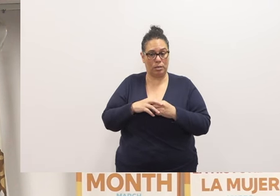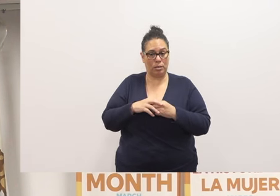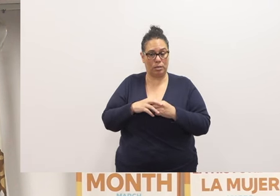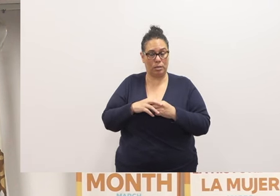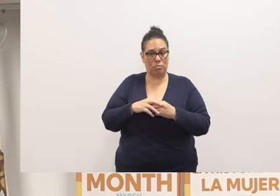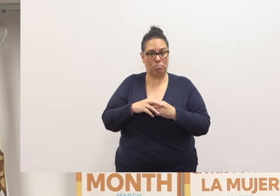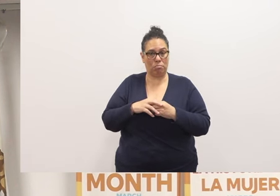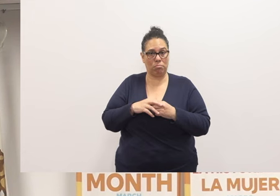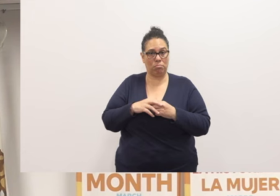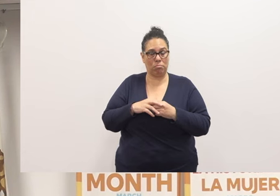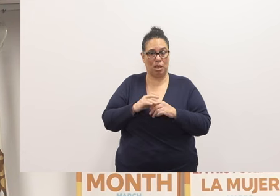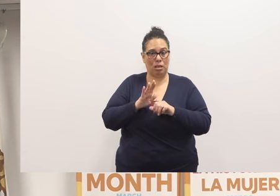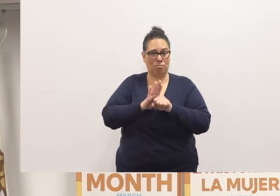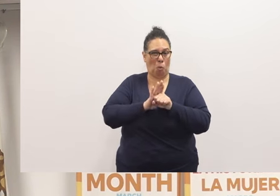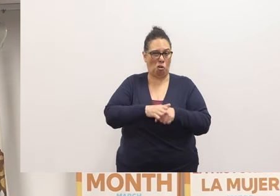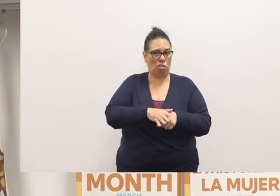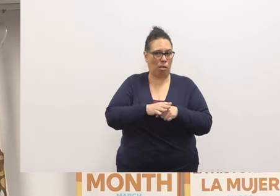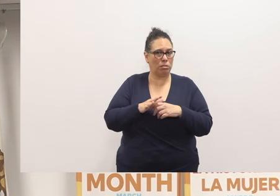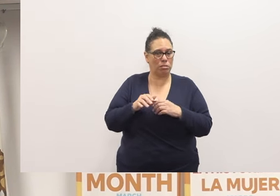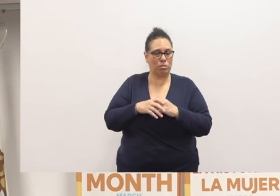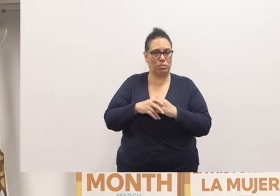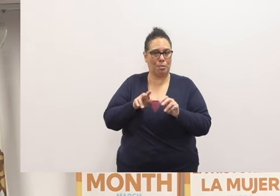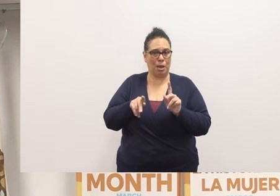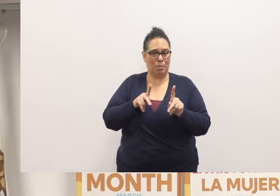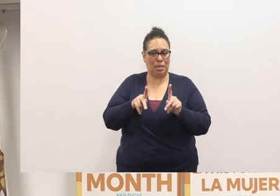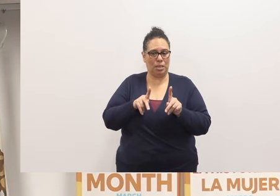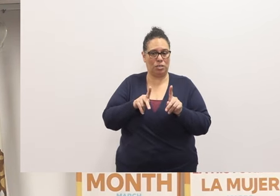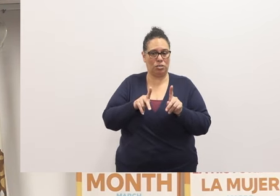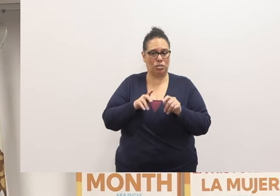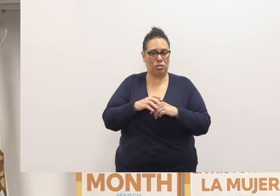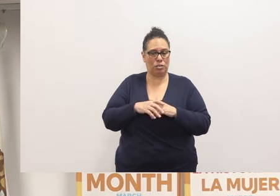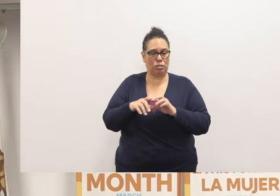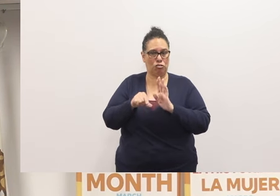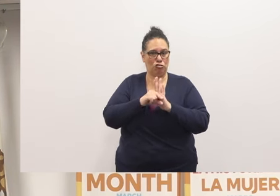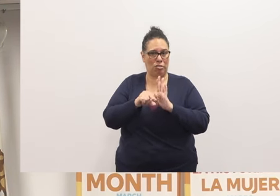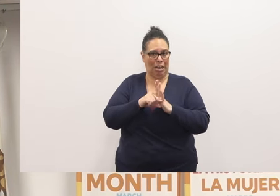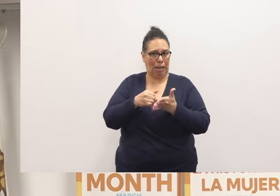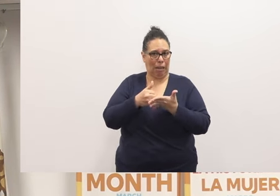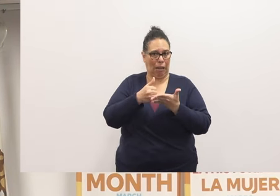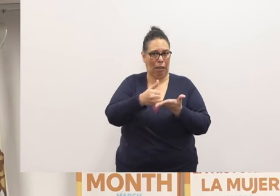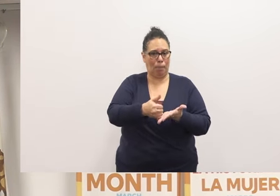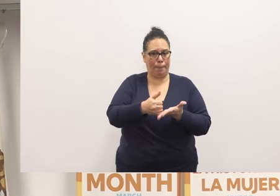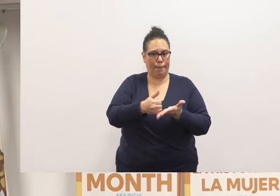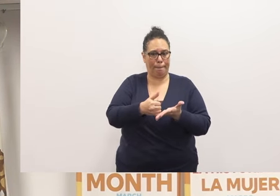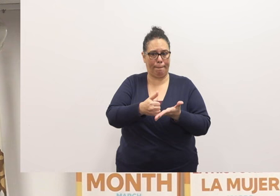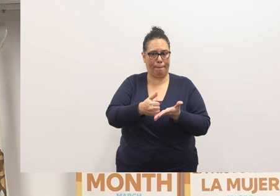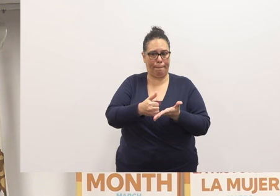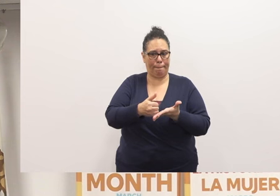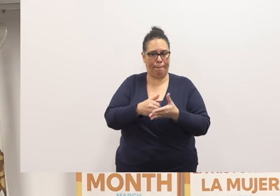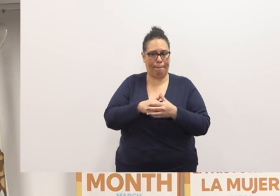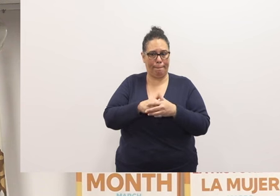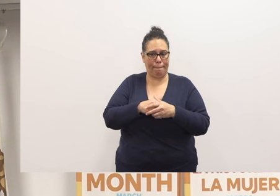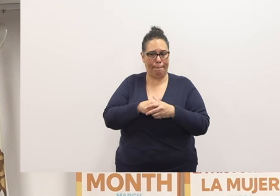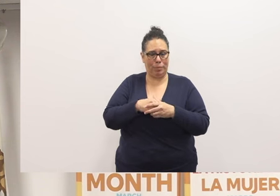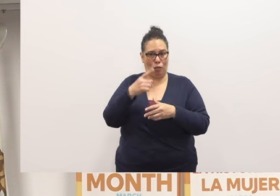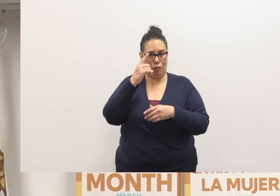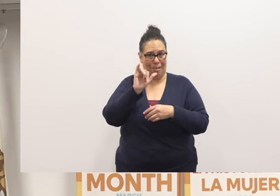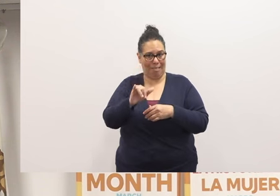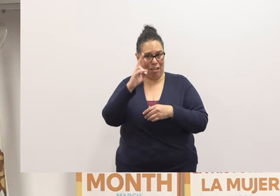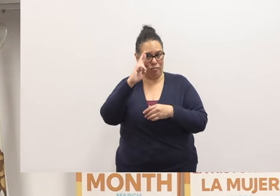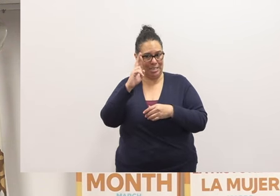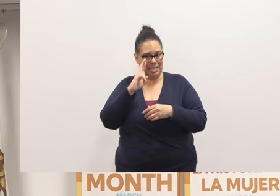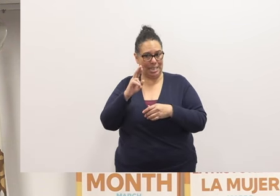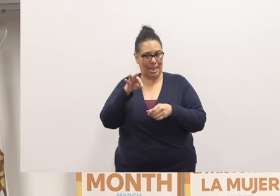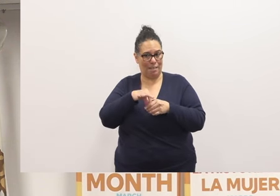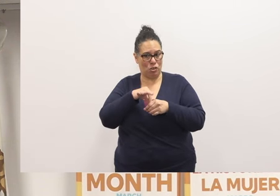marginalized populations, increase in their grading, help them. And so for that reason,